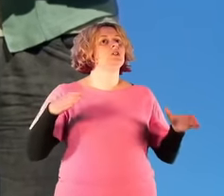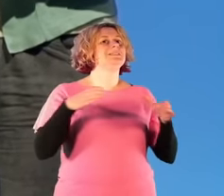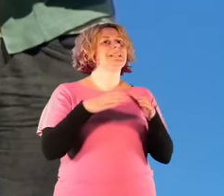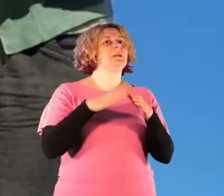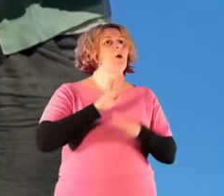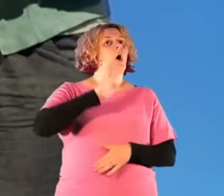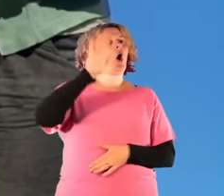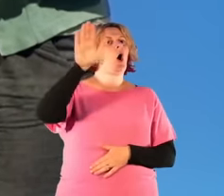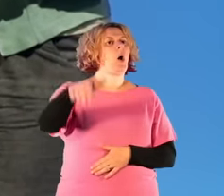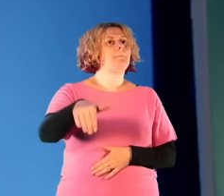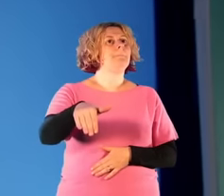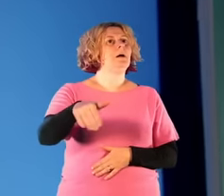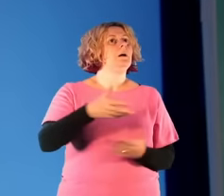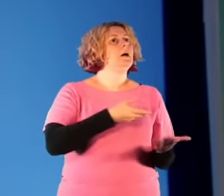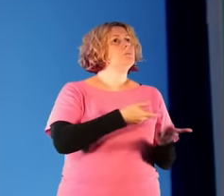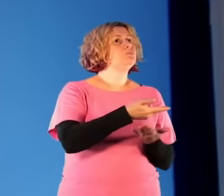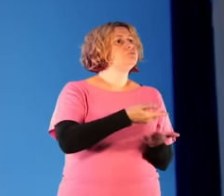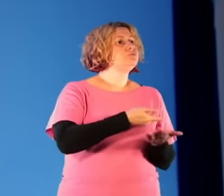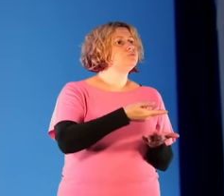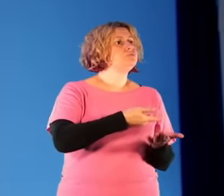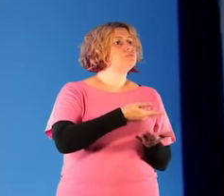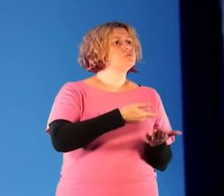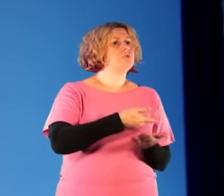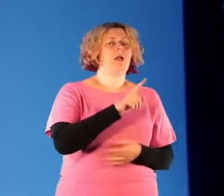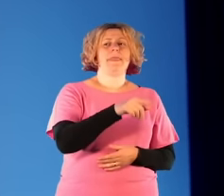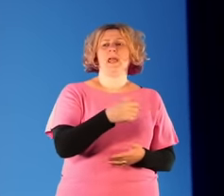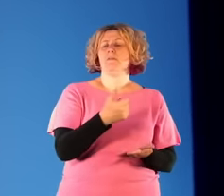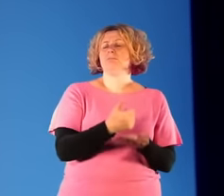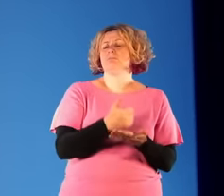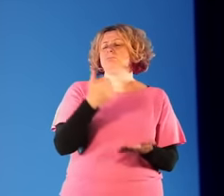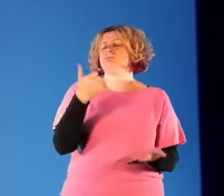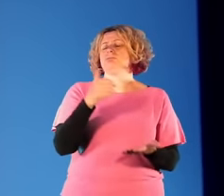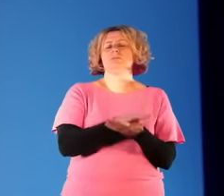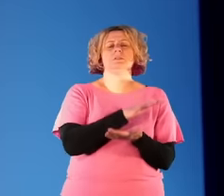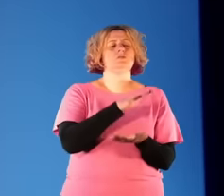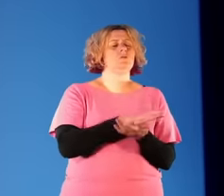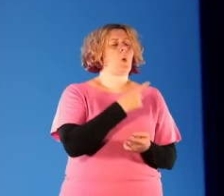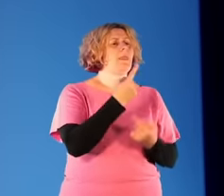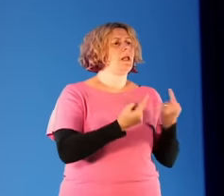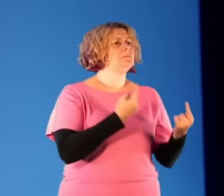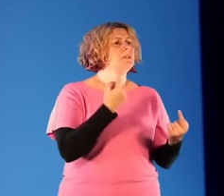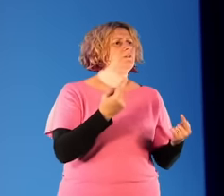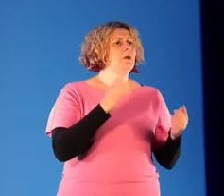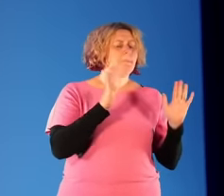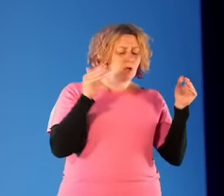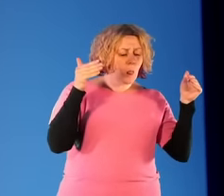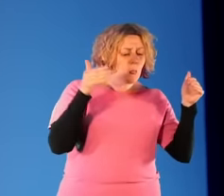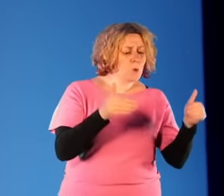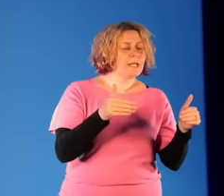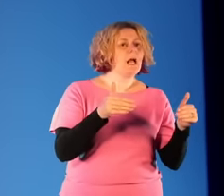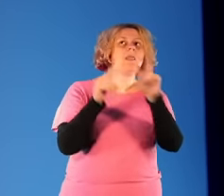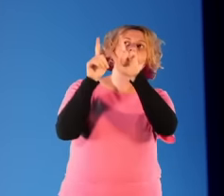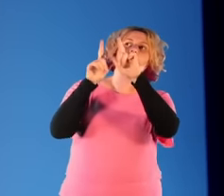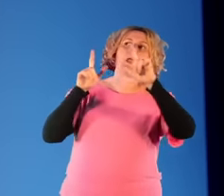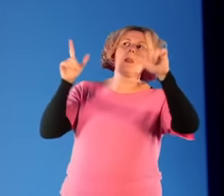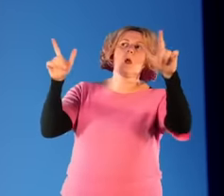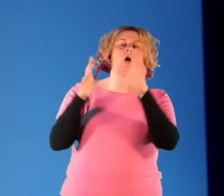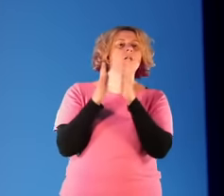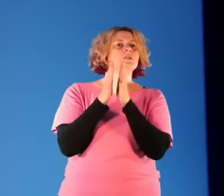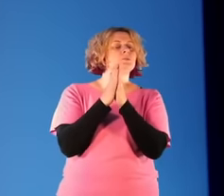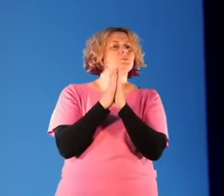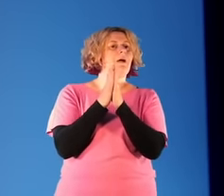but I had a little chat with them, and they've had a great time as well. They've been looking at the Lord's Prayer and thinking how that should shape